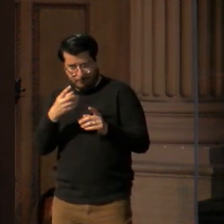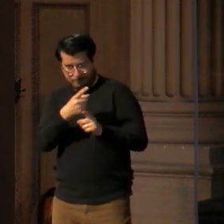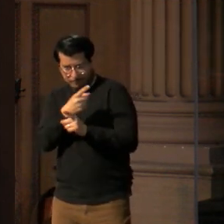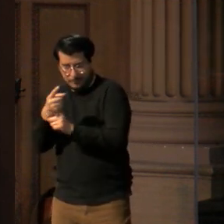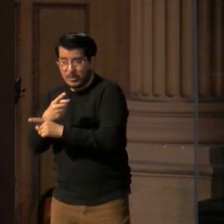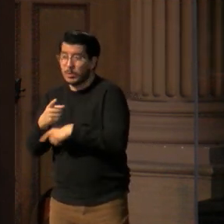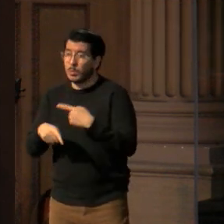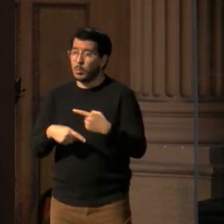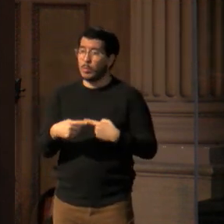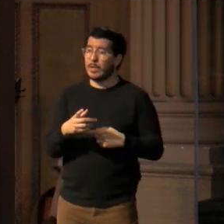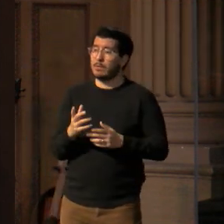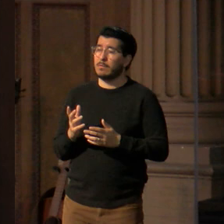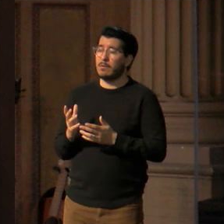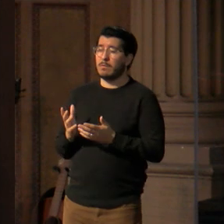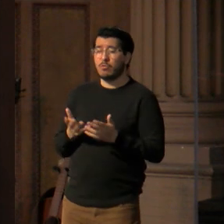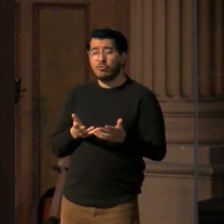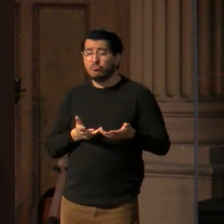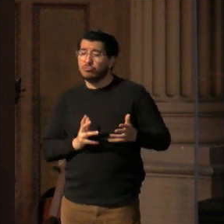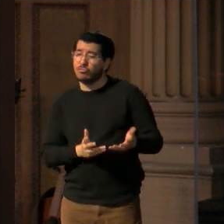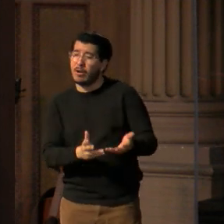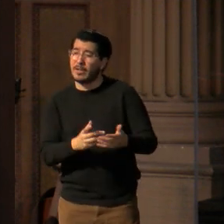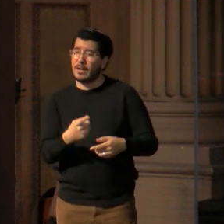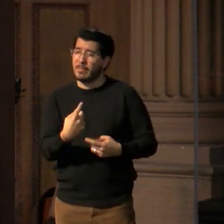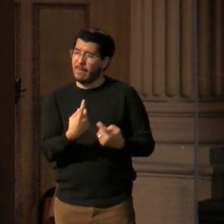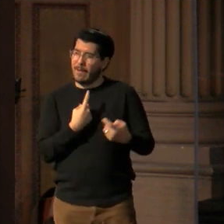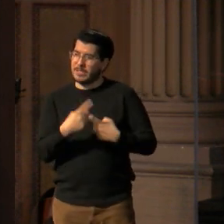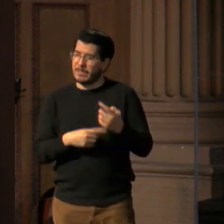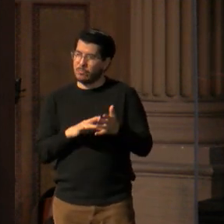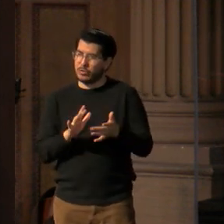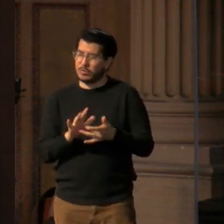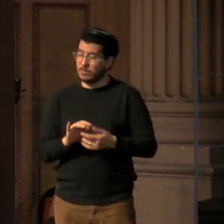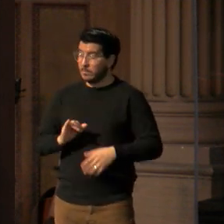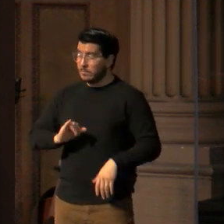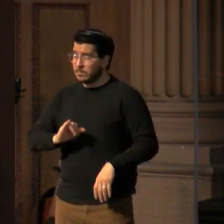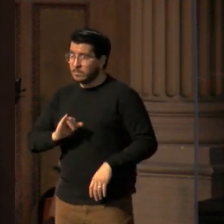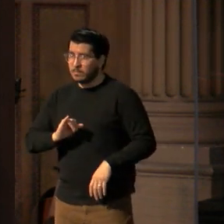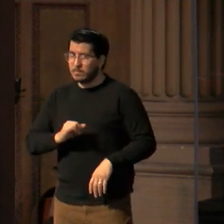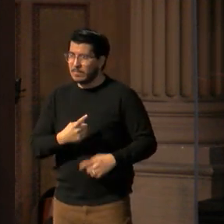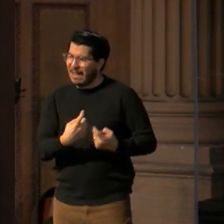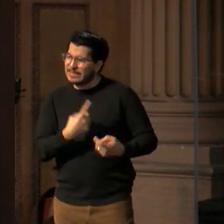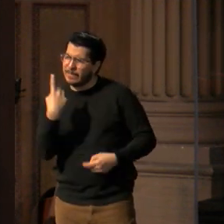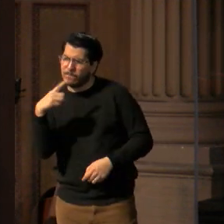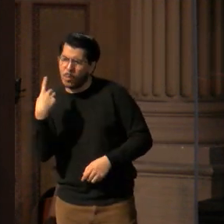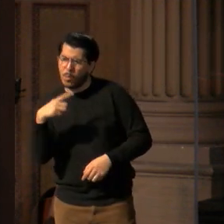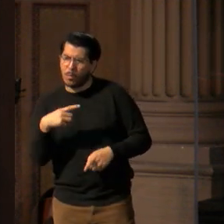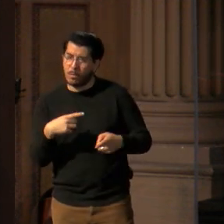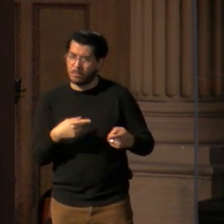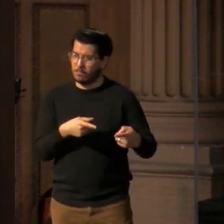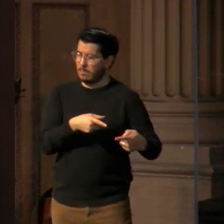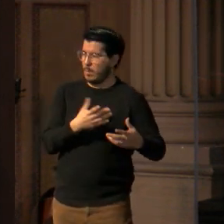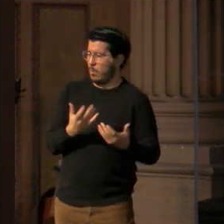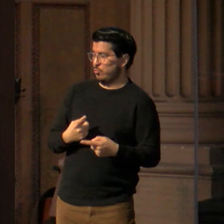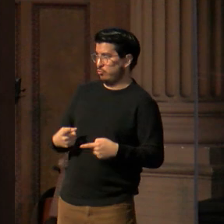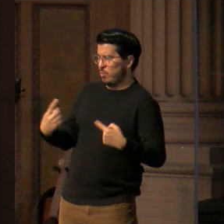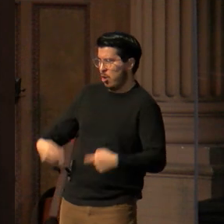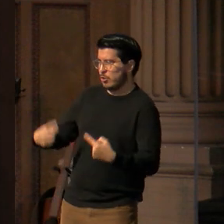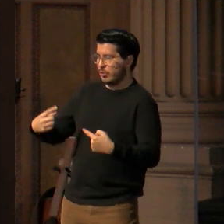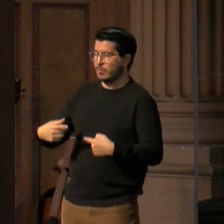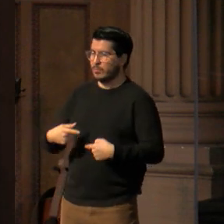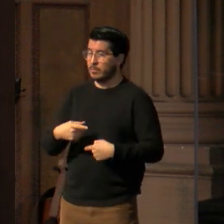questions about Christ, we have to discern. Are they asking these questions just because they want to argue? Are they asking them because of a real interest?